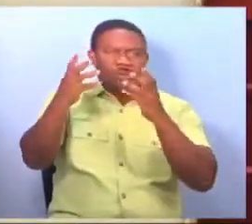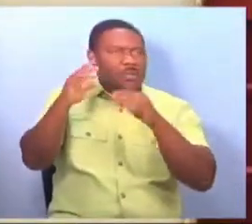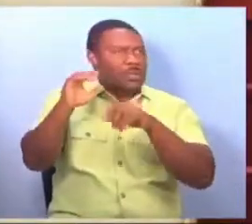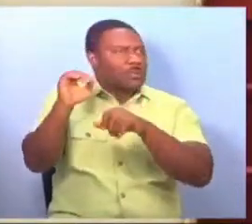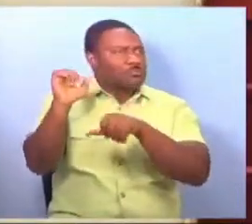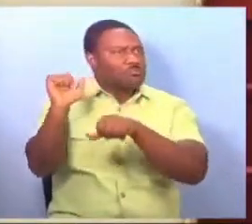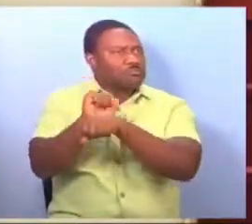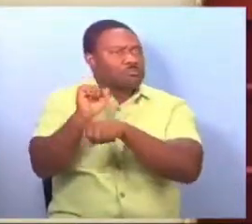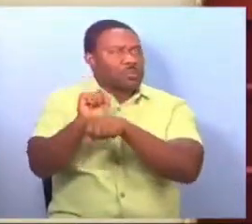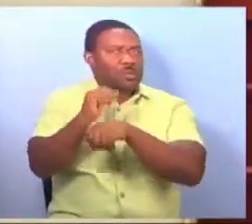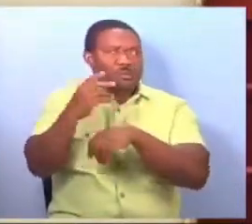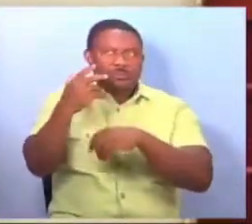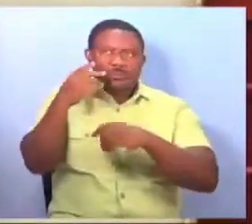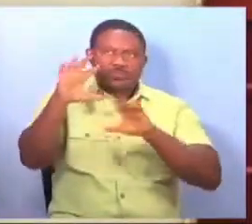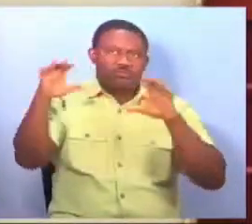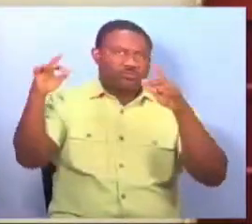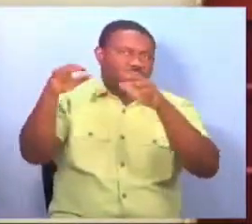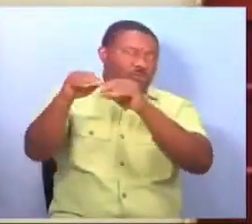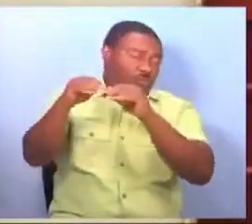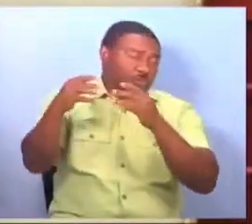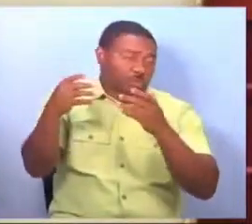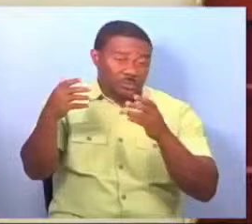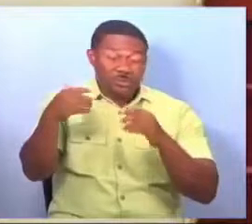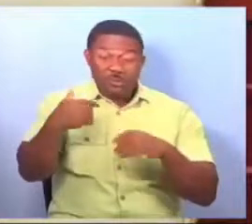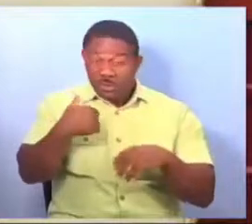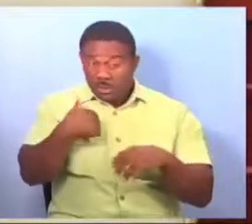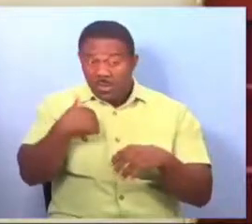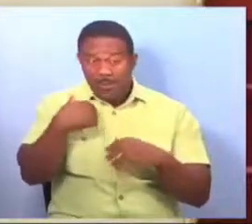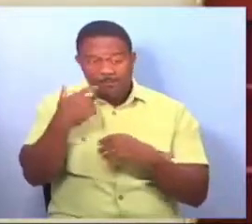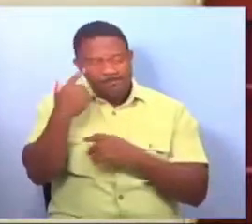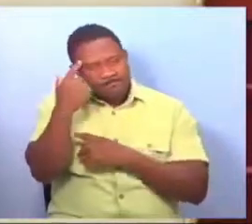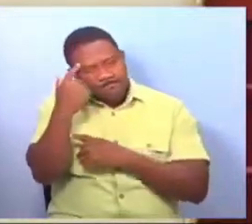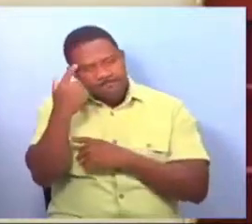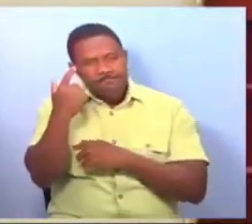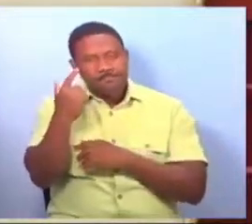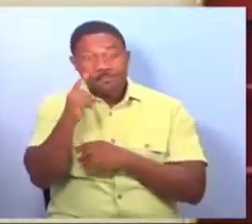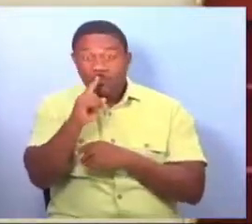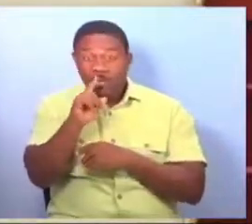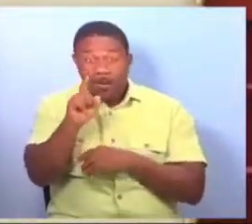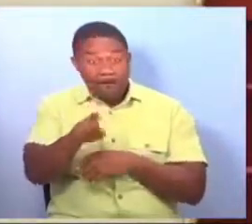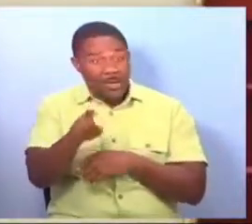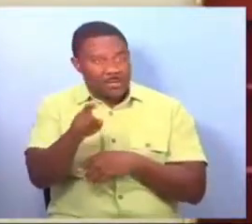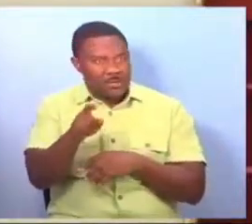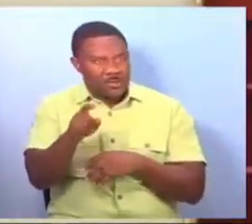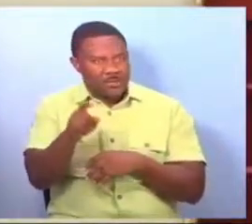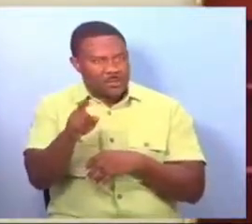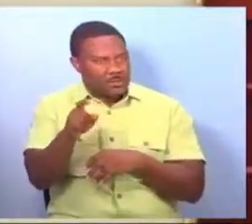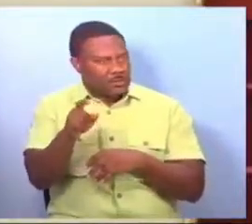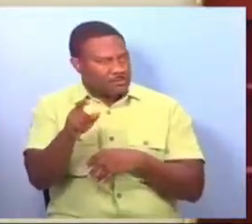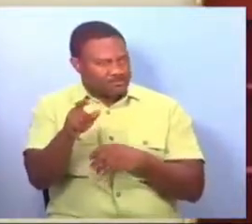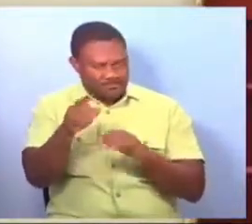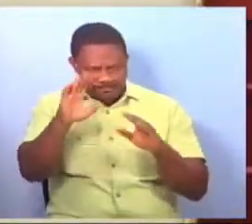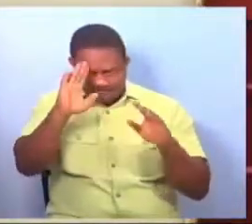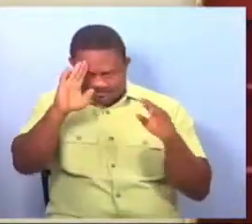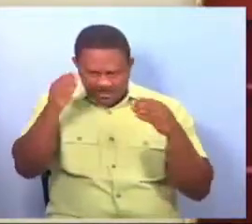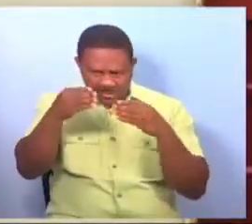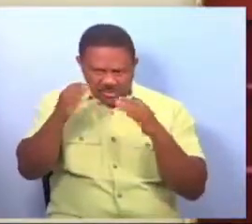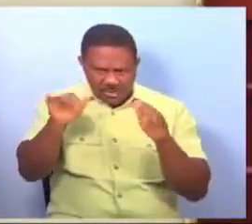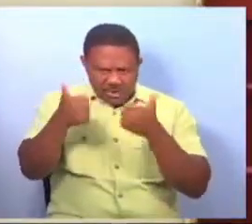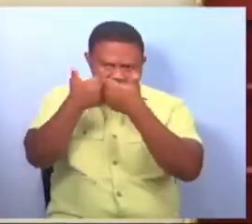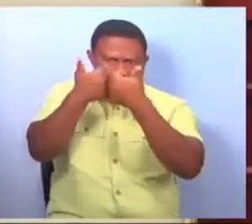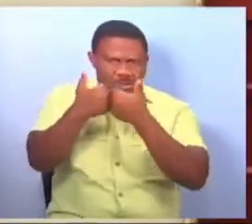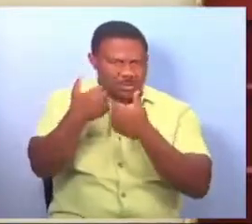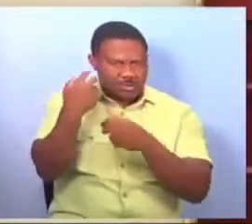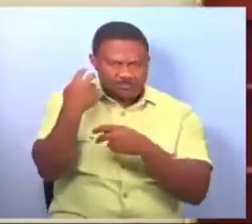assignments. Mr. Speaker, I believe that as a country, we need to pay more attention to the challenges and